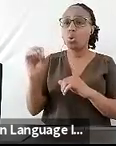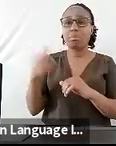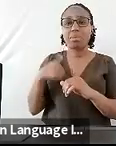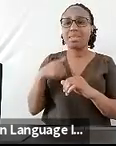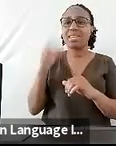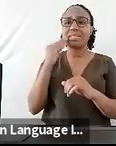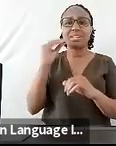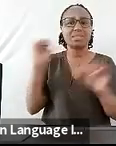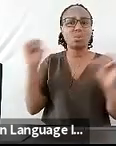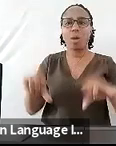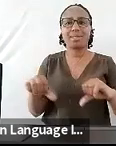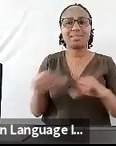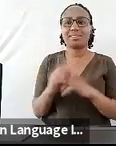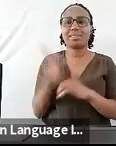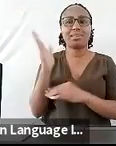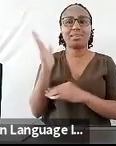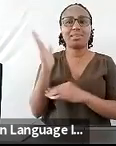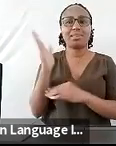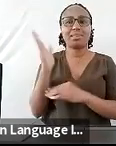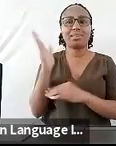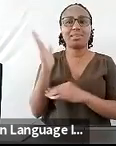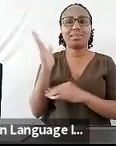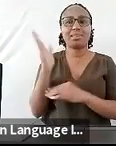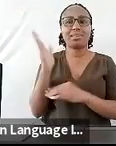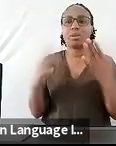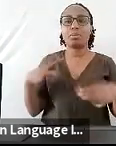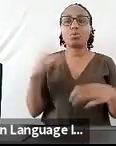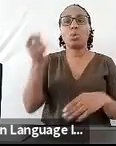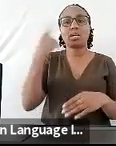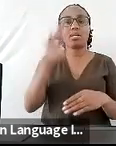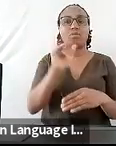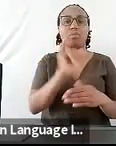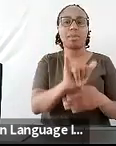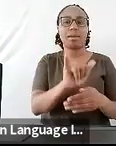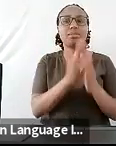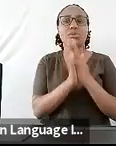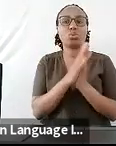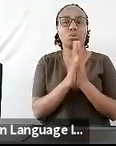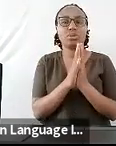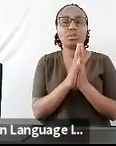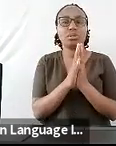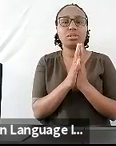want people to get from that, that I don't like this idea of